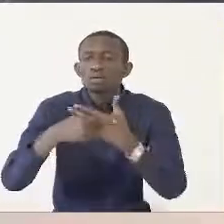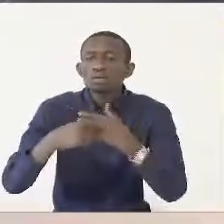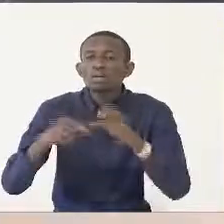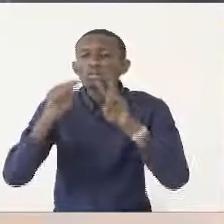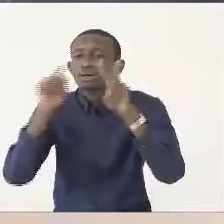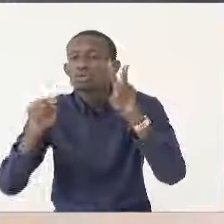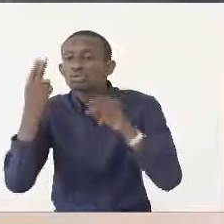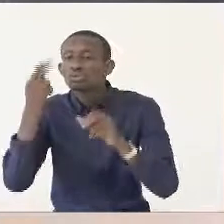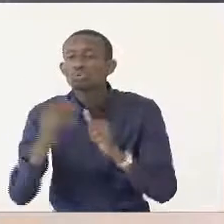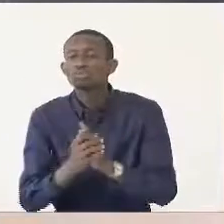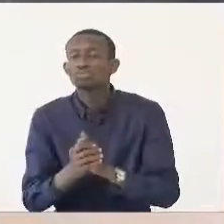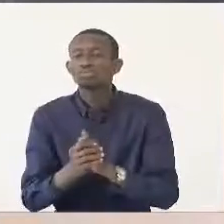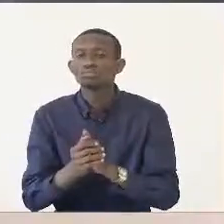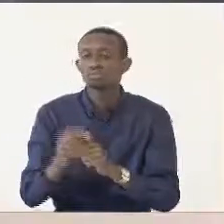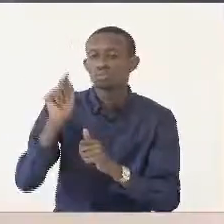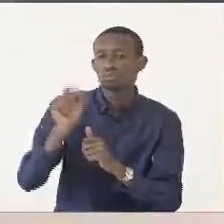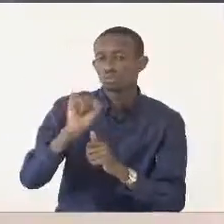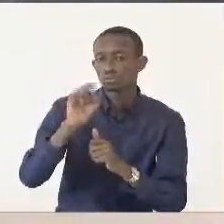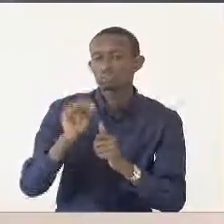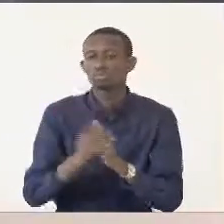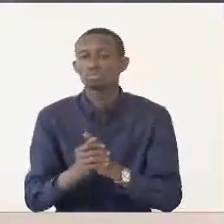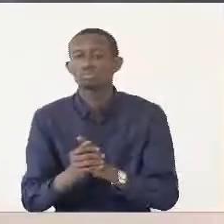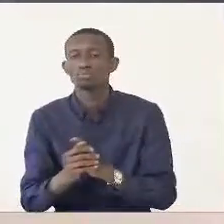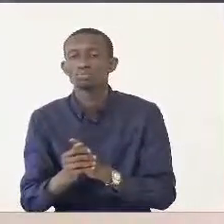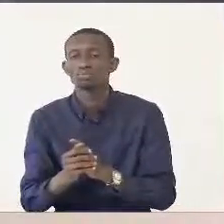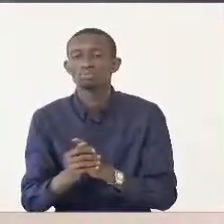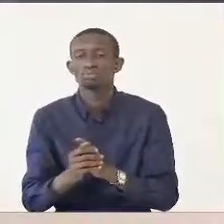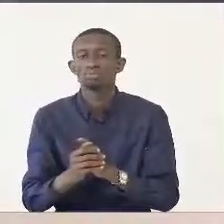2, and we close it then over. That is